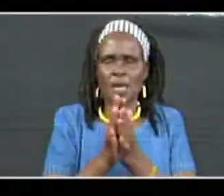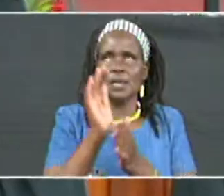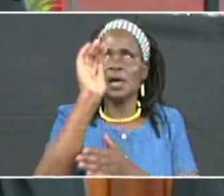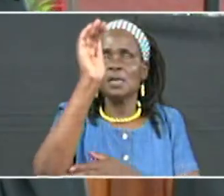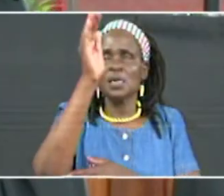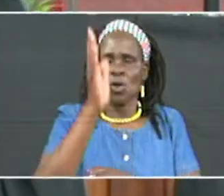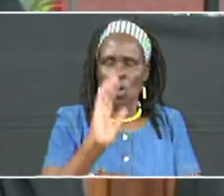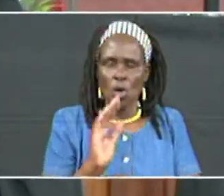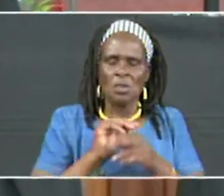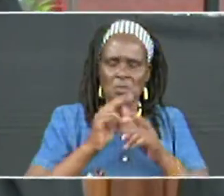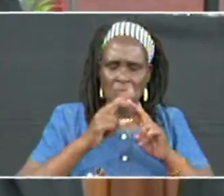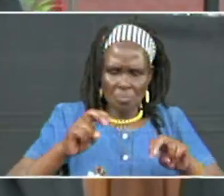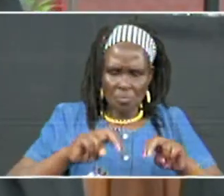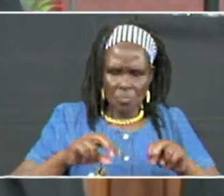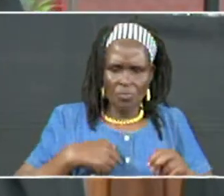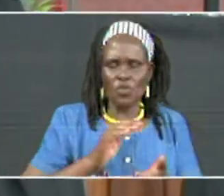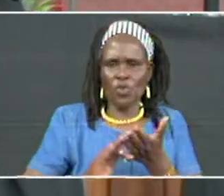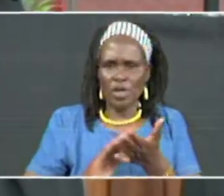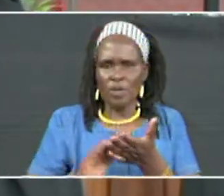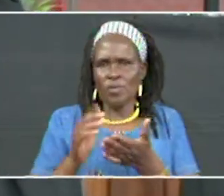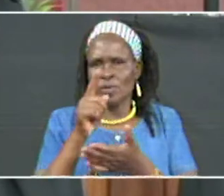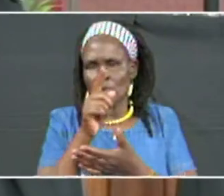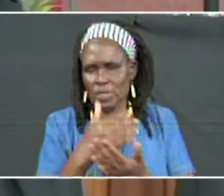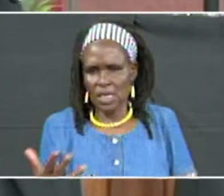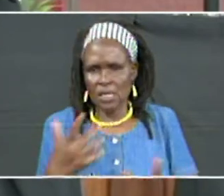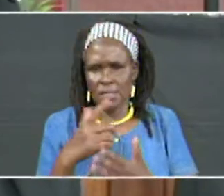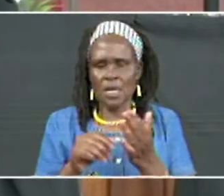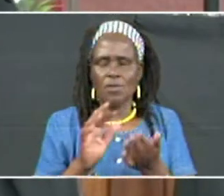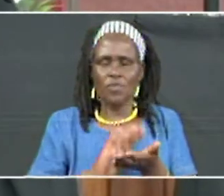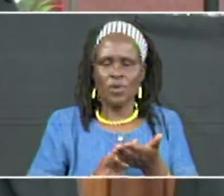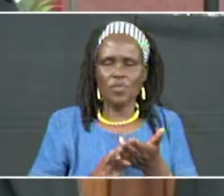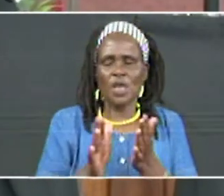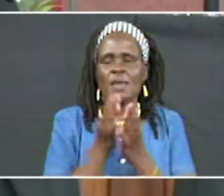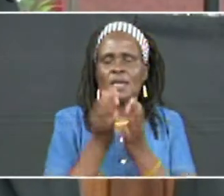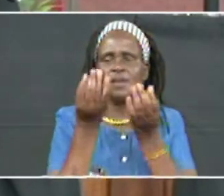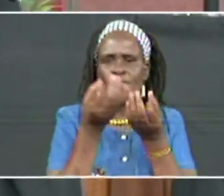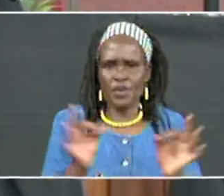Forgive me those things. Forgive me and free me from them.